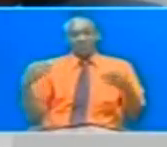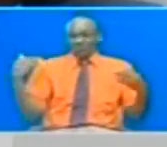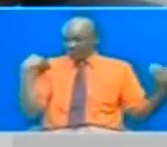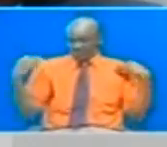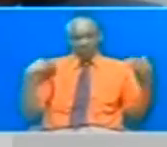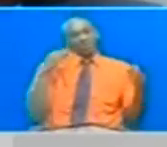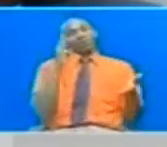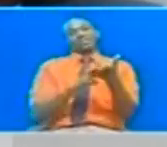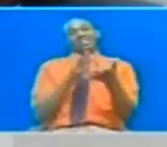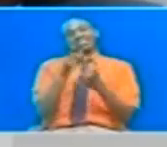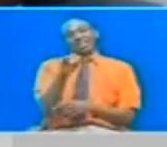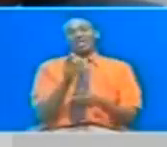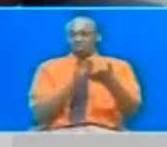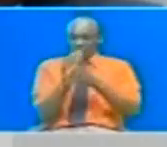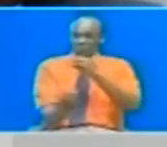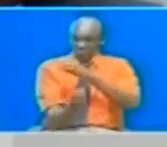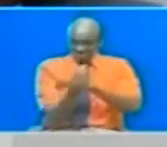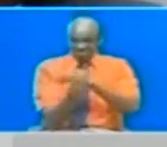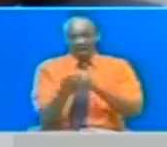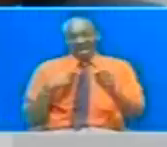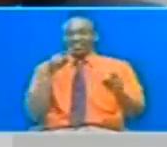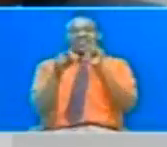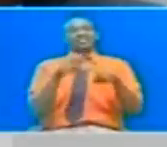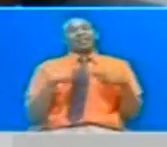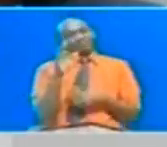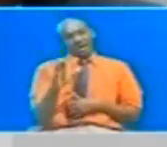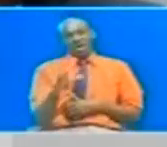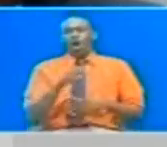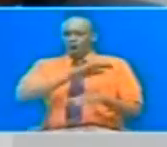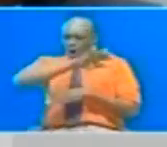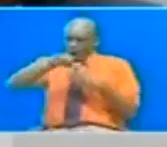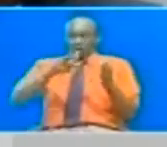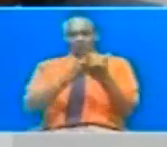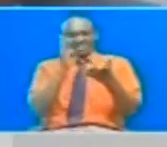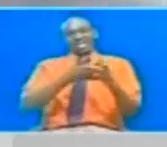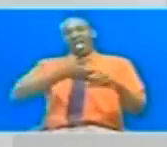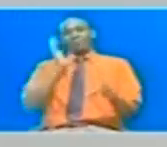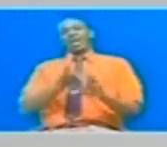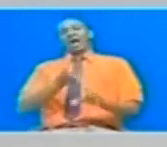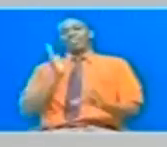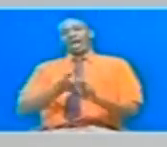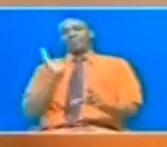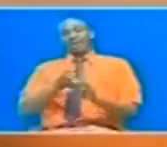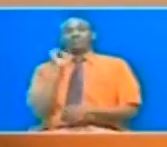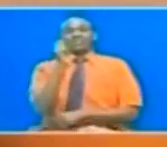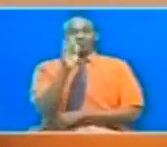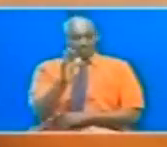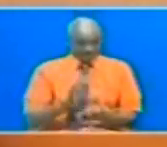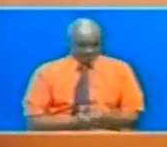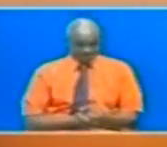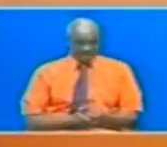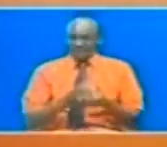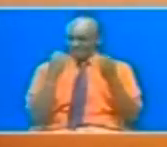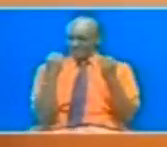prosecution witnesses through bribery and threats to discourage or force them to withdraw their testimonies. There have been